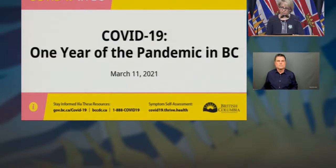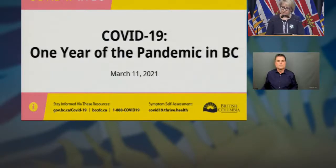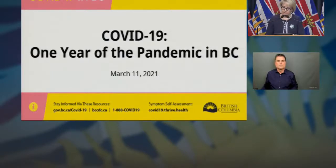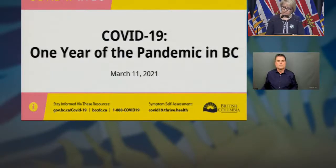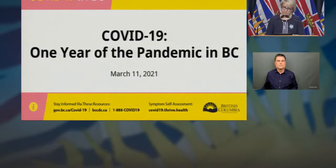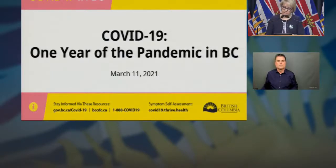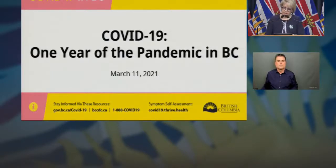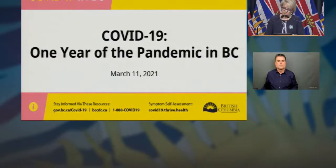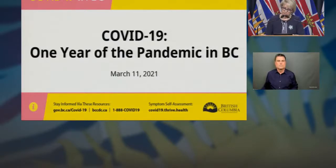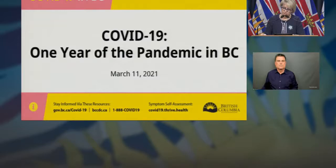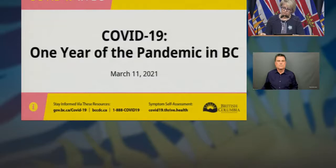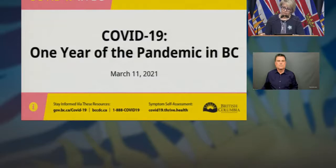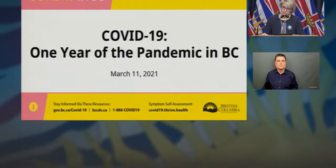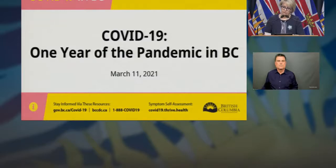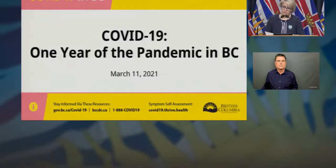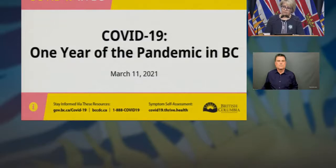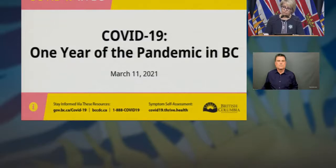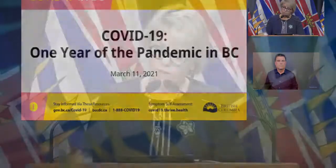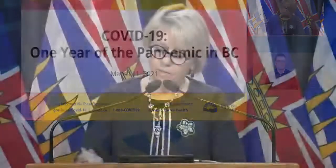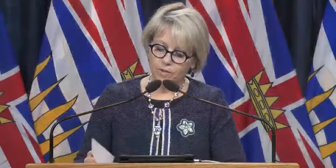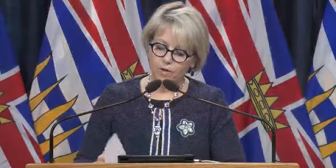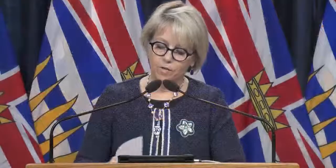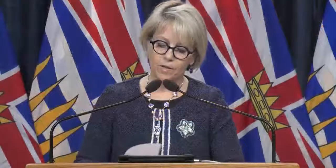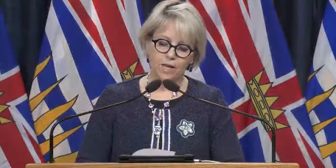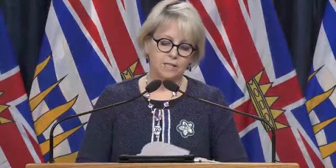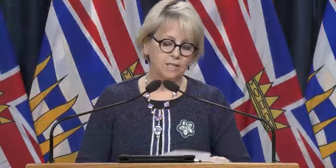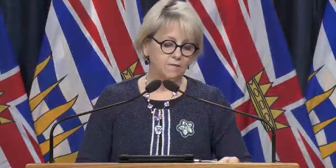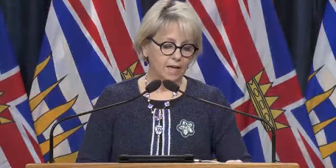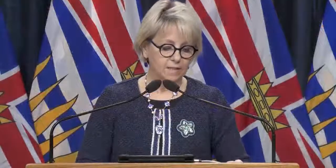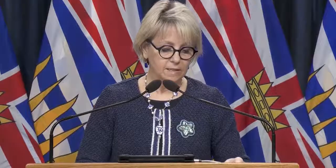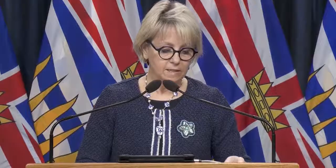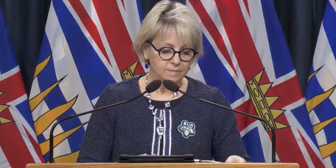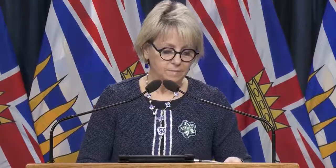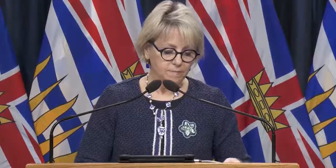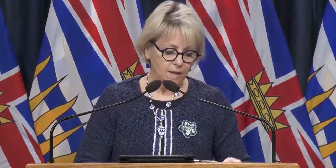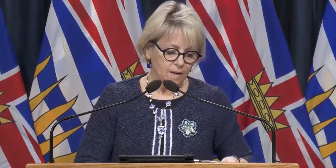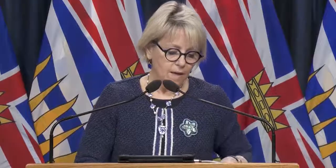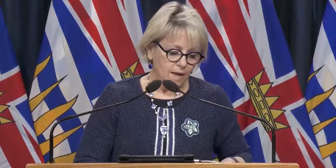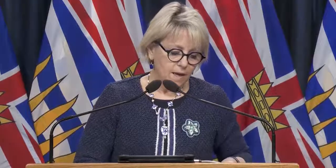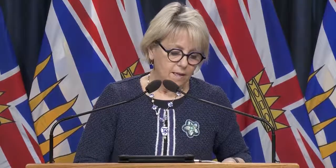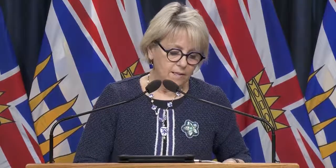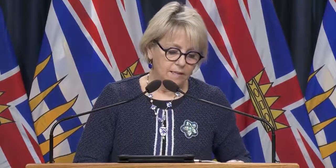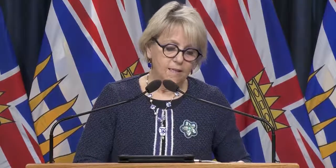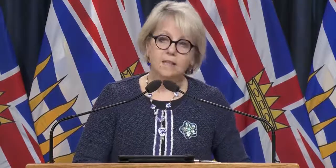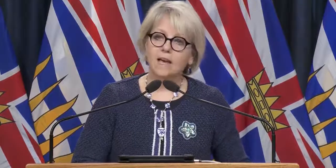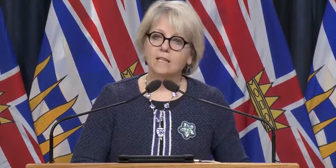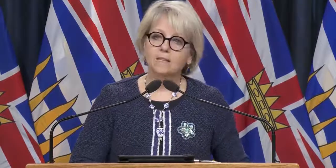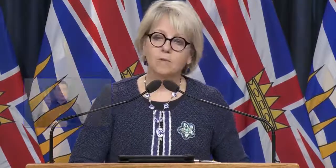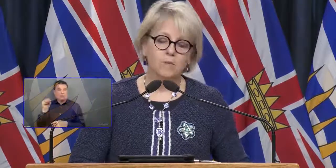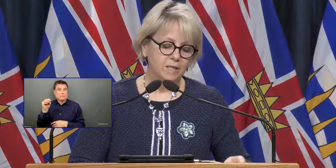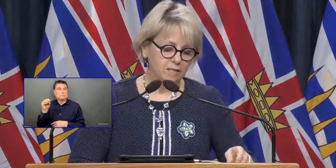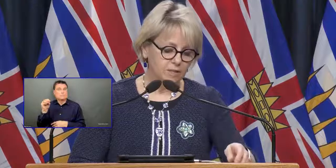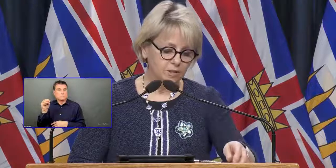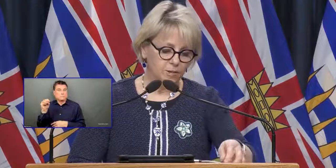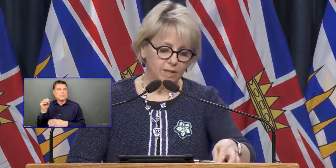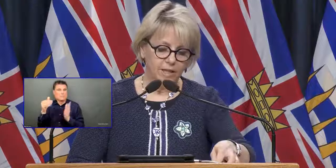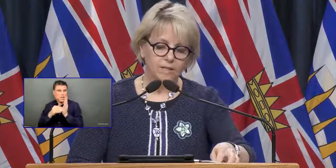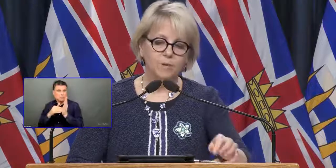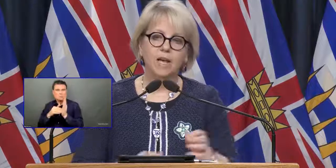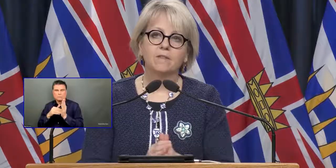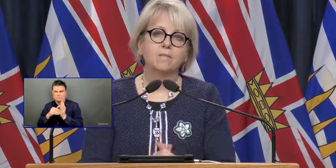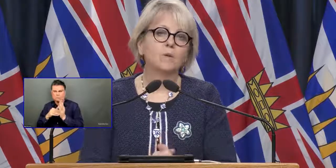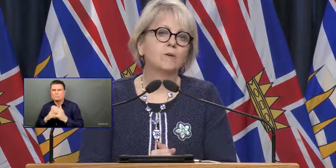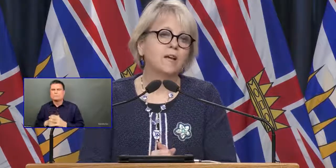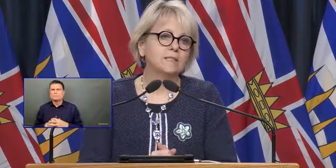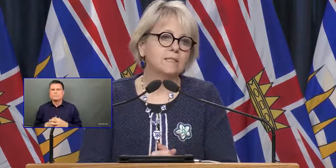over 360,000 doses of the COVID-19 vaccine. And that will be continuing